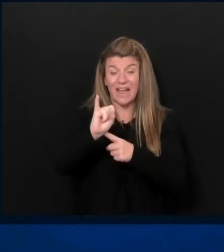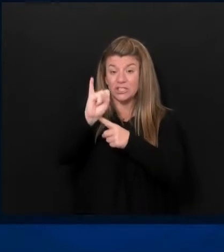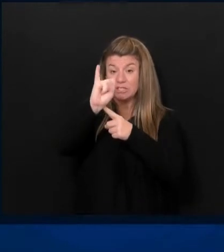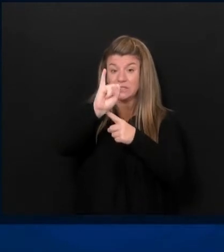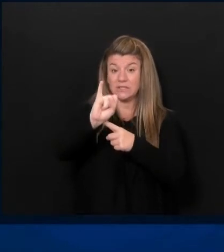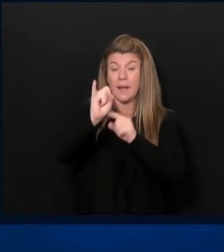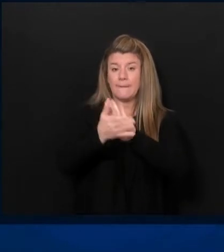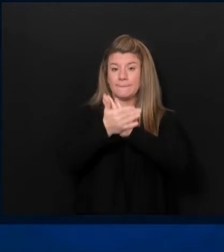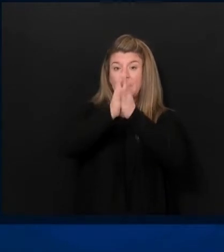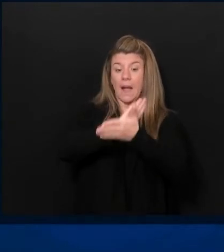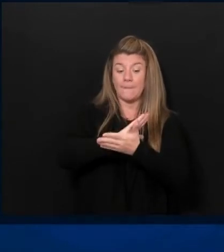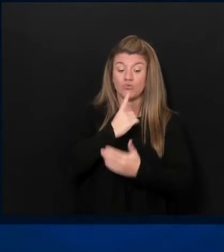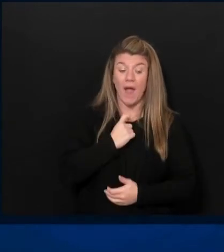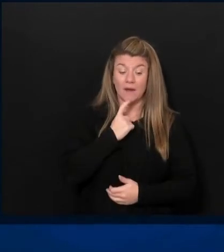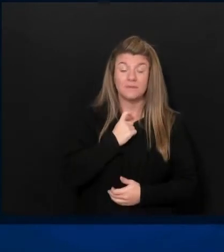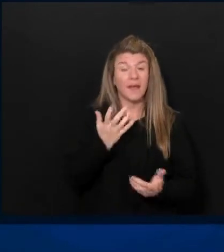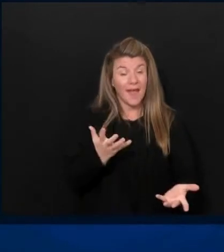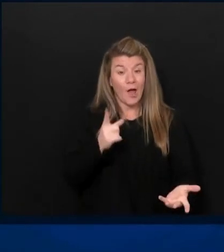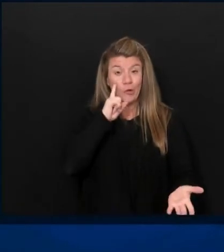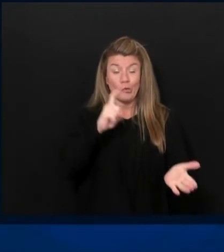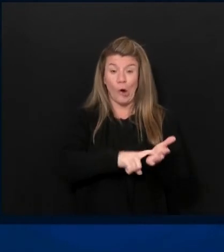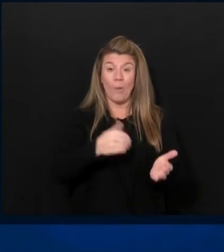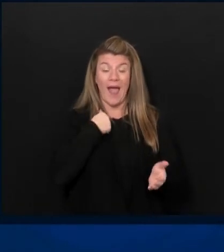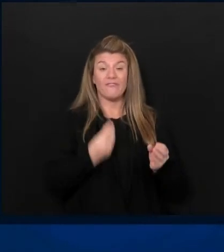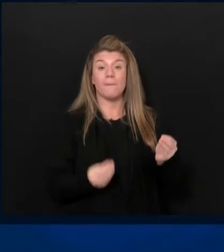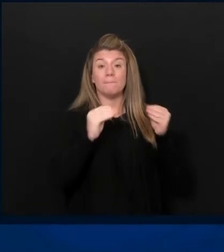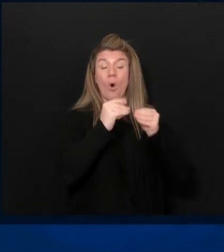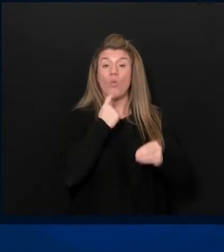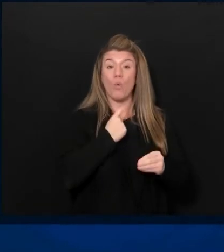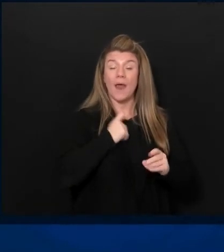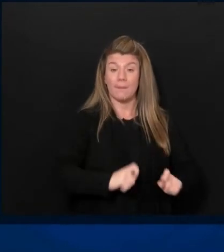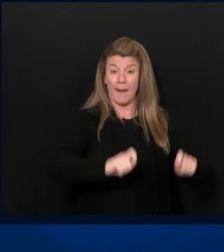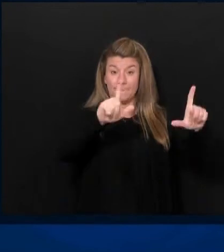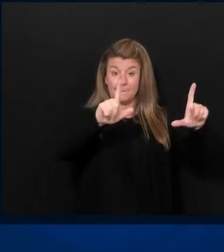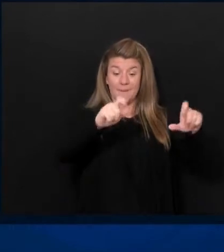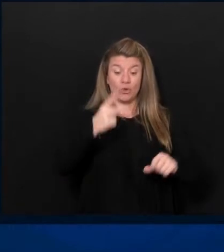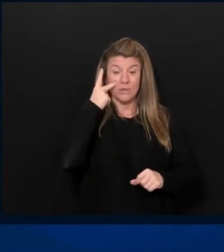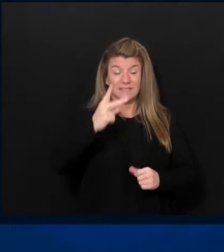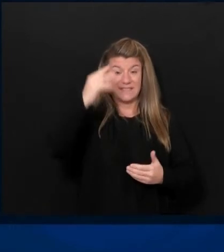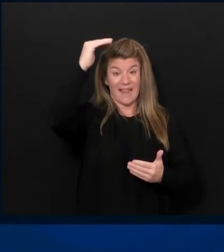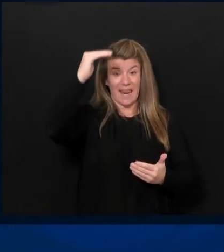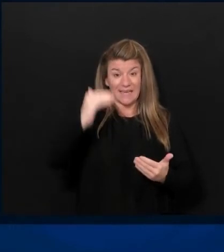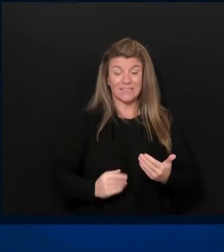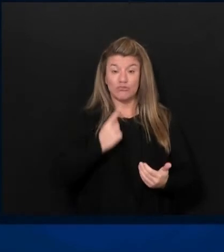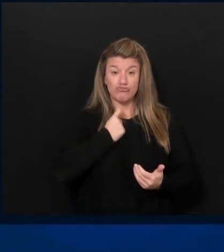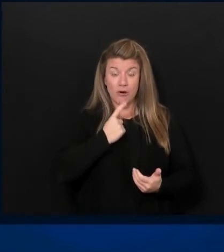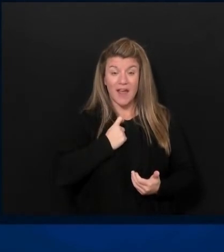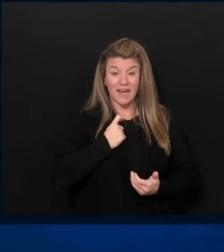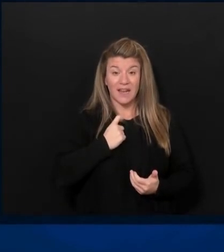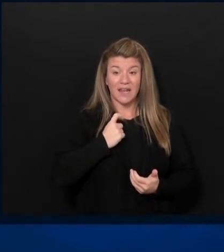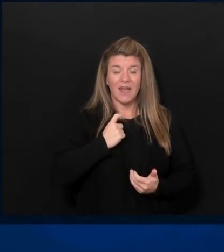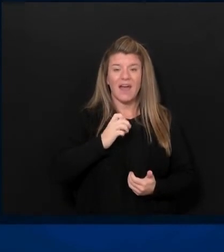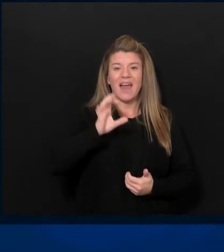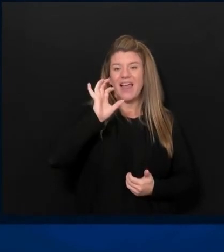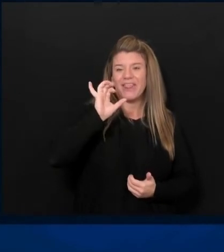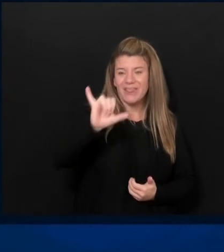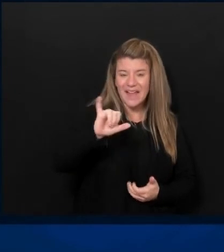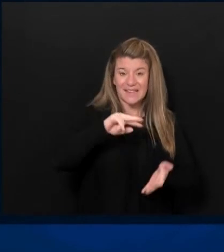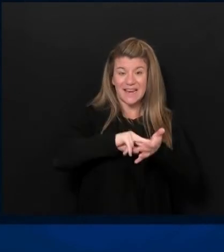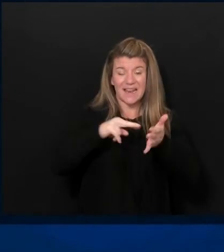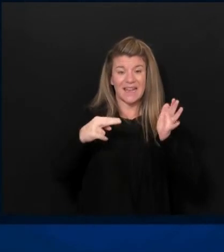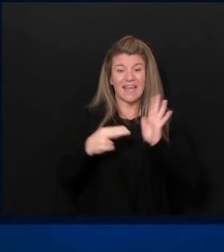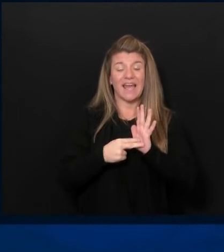have a lot of red on the map, on the list right now of counties, that's an indication that